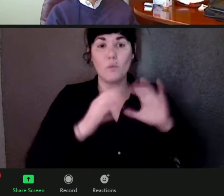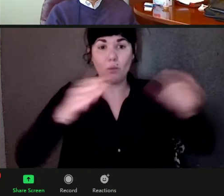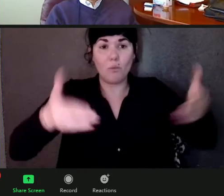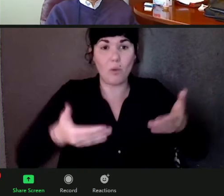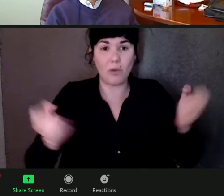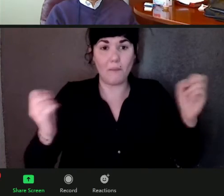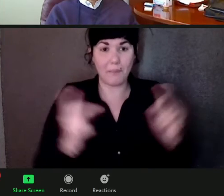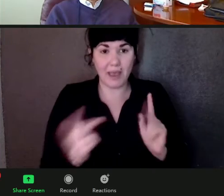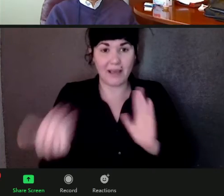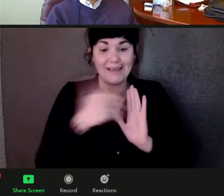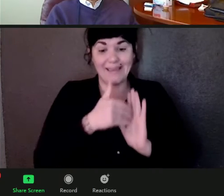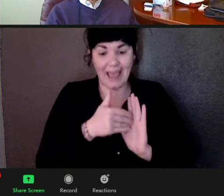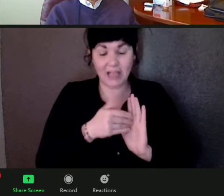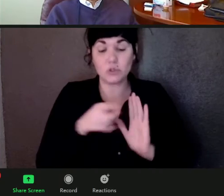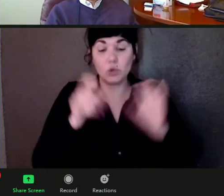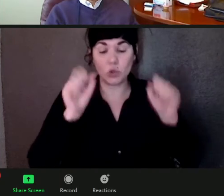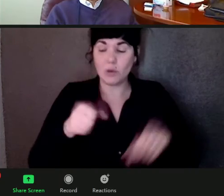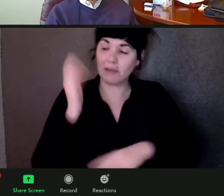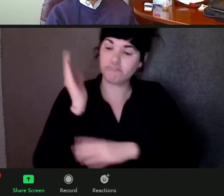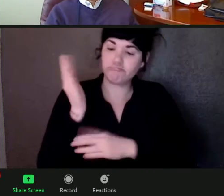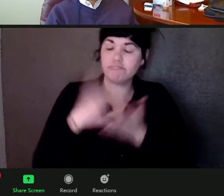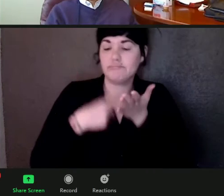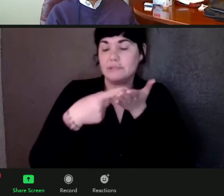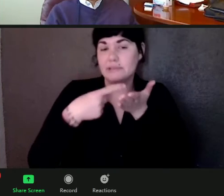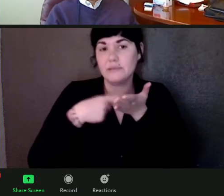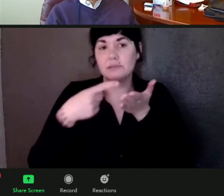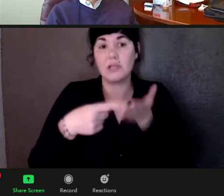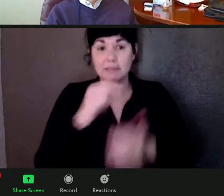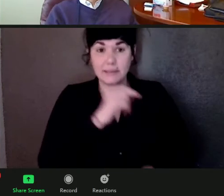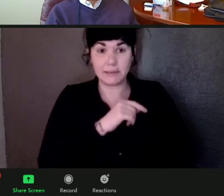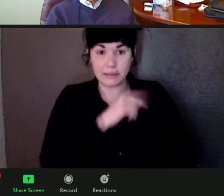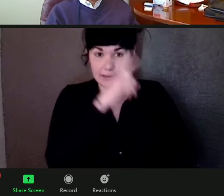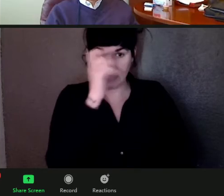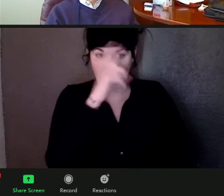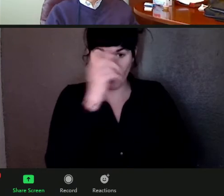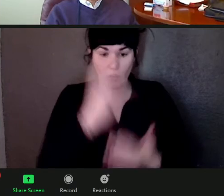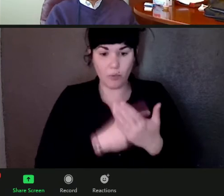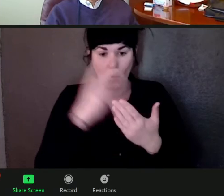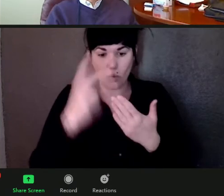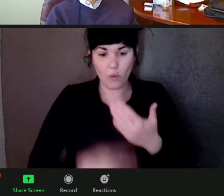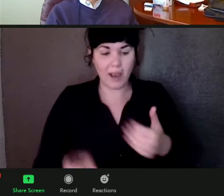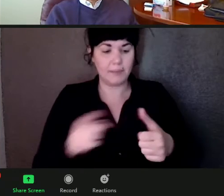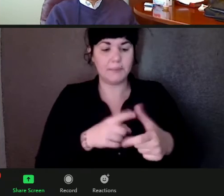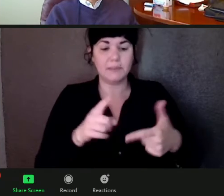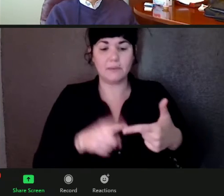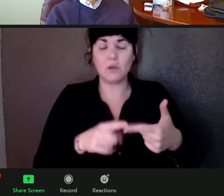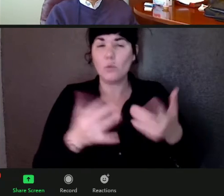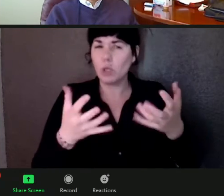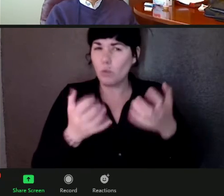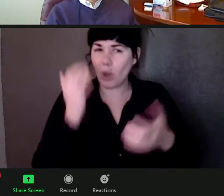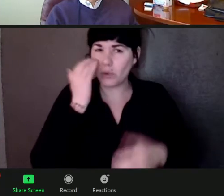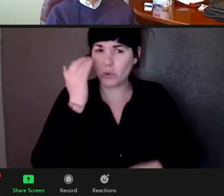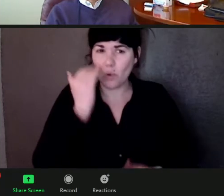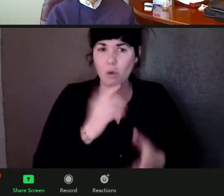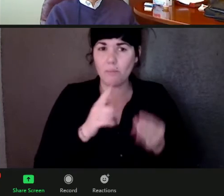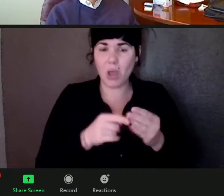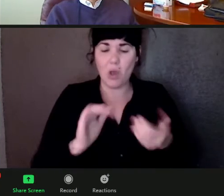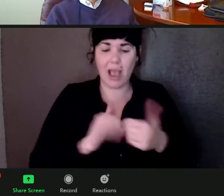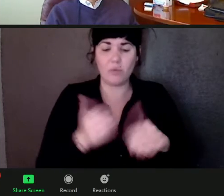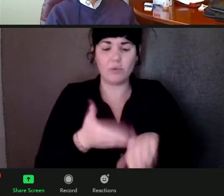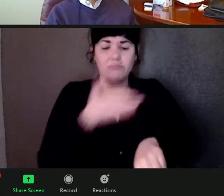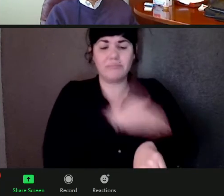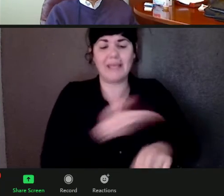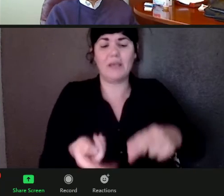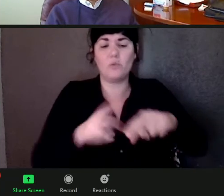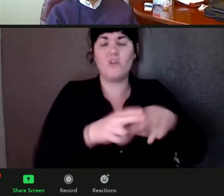how we need to address this issue of attendance, because if we know our babies and our children aren't in school, they're not learning. So we want to hear more about